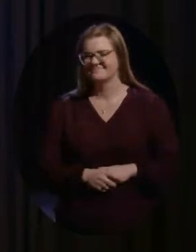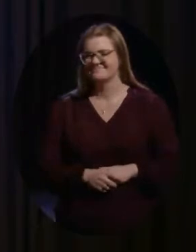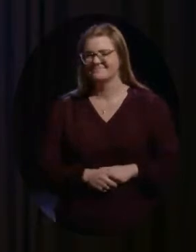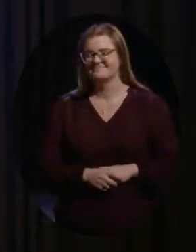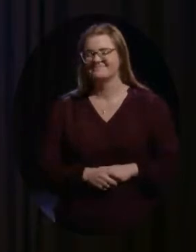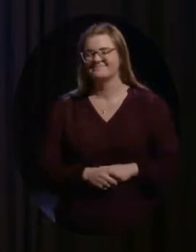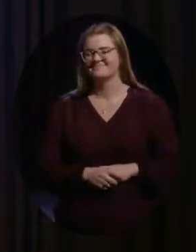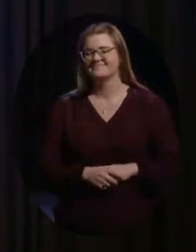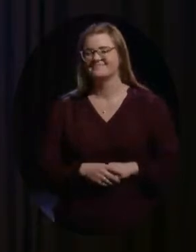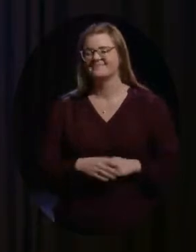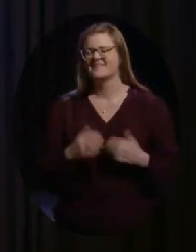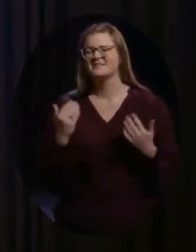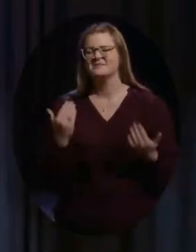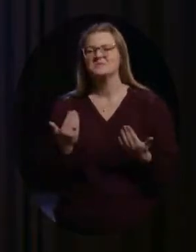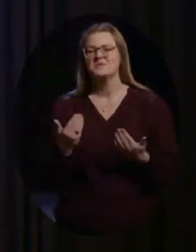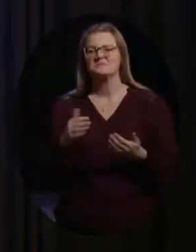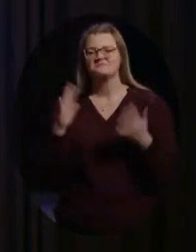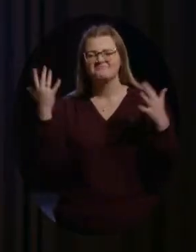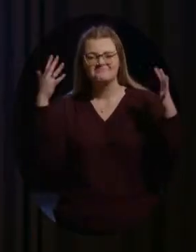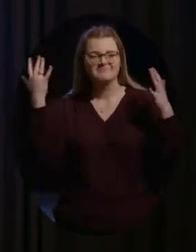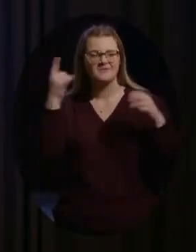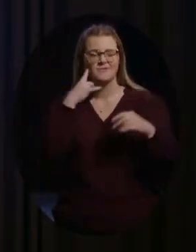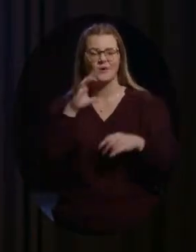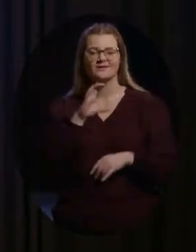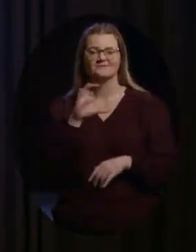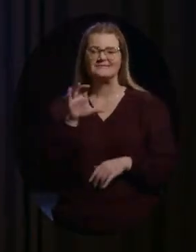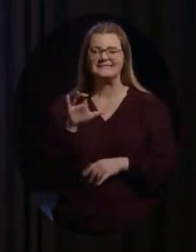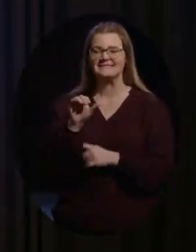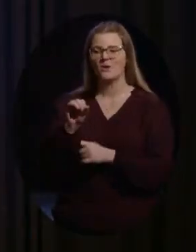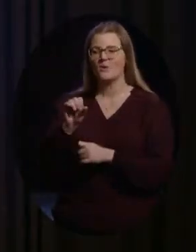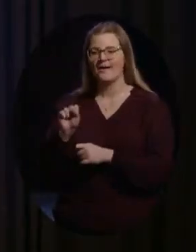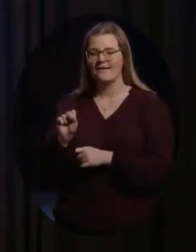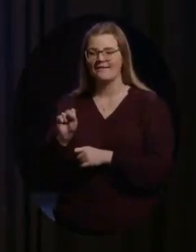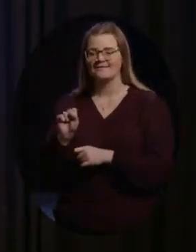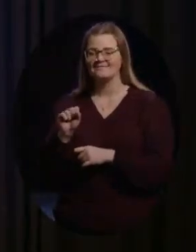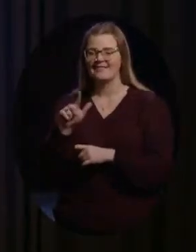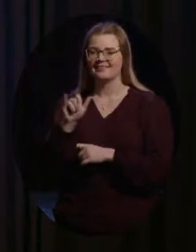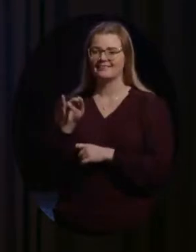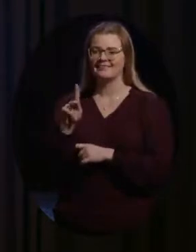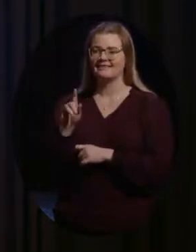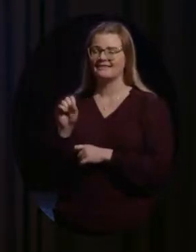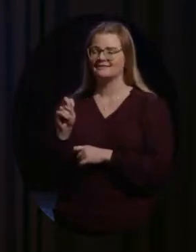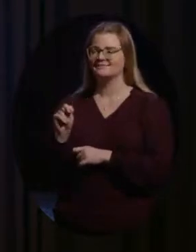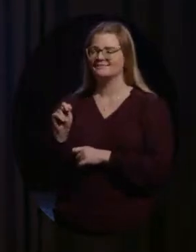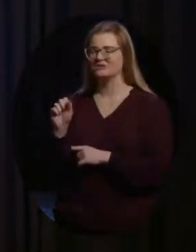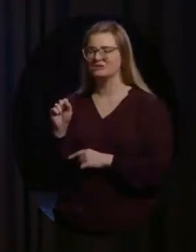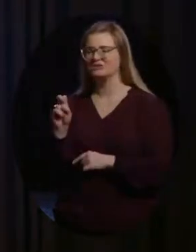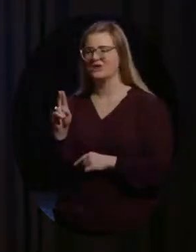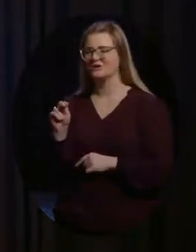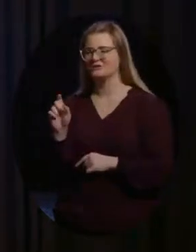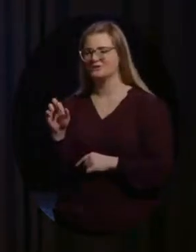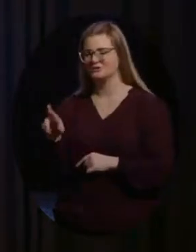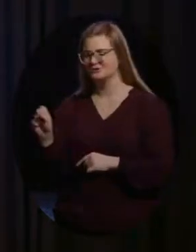And let's give a round of applause to our Chief Administrative Officer, Lincoln Saunders.